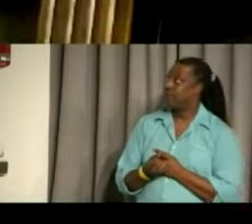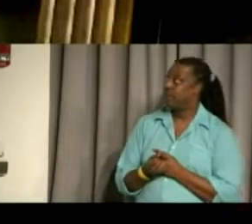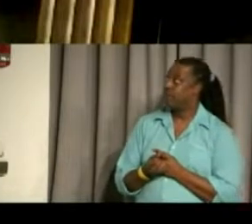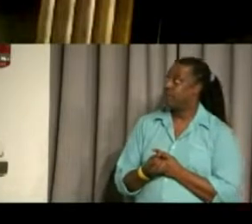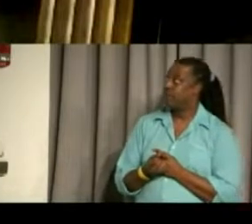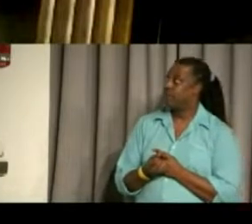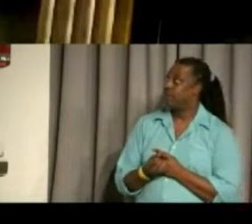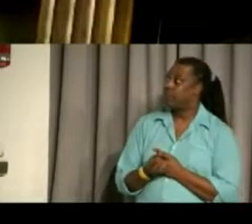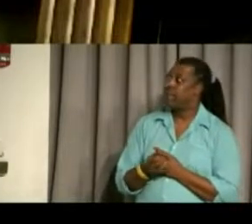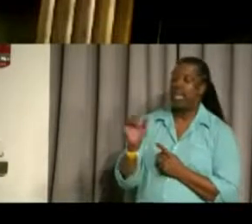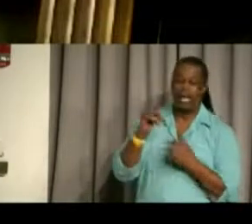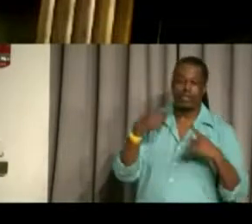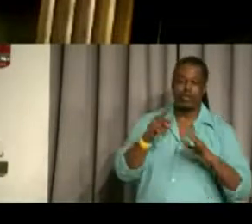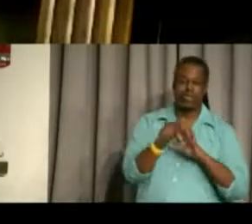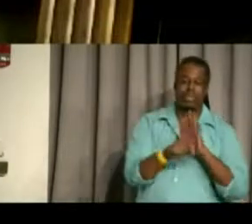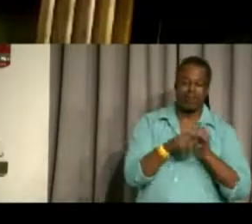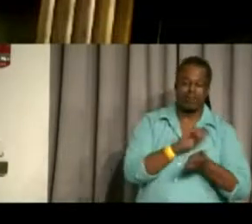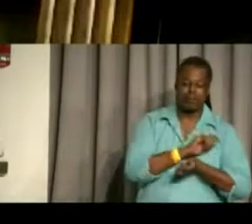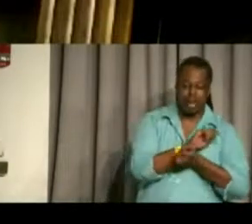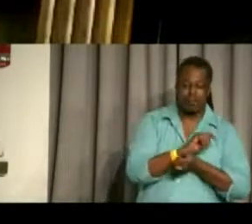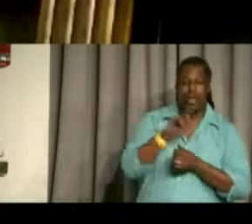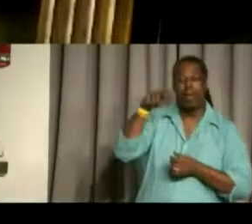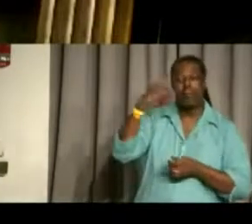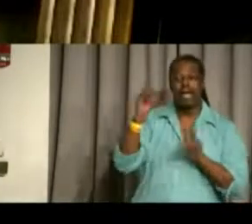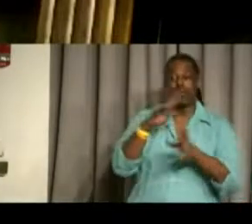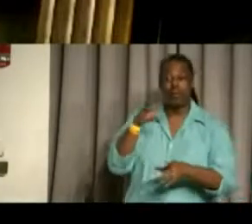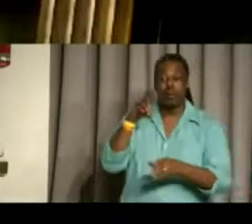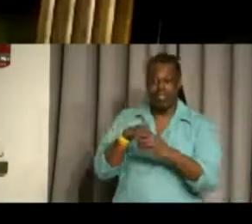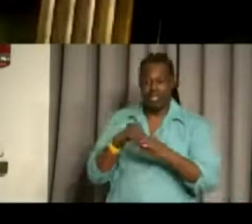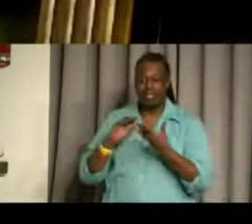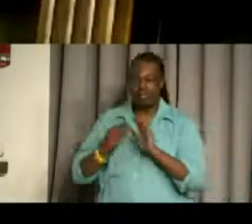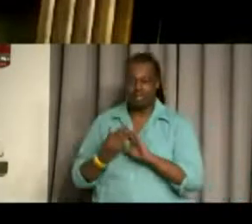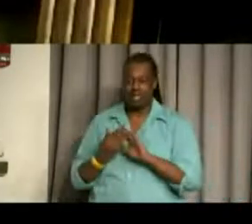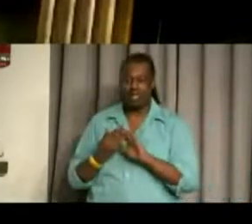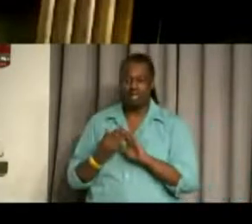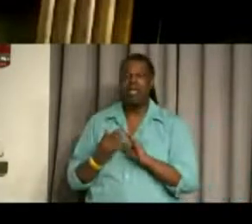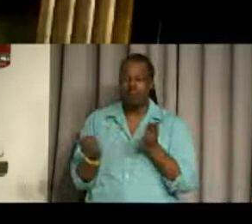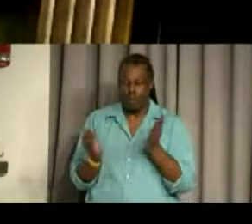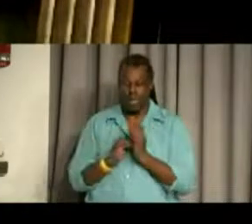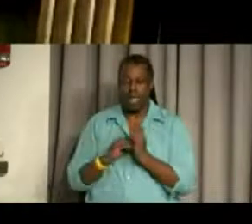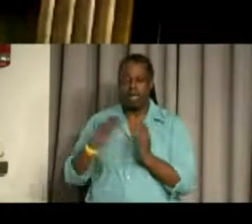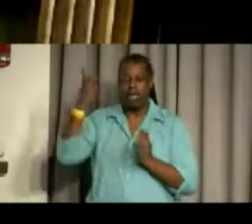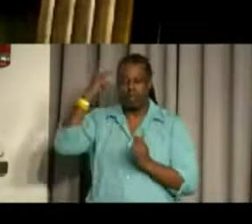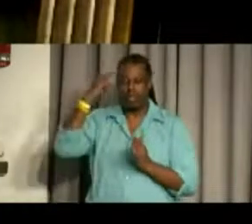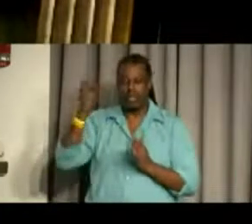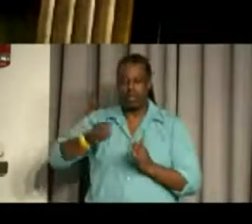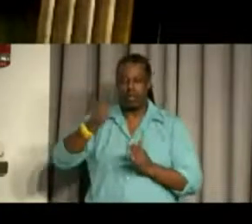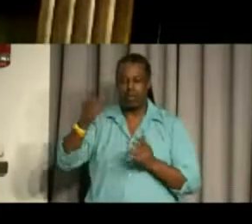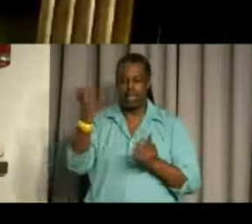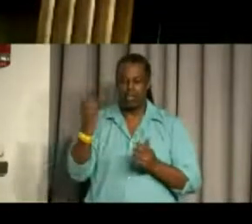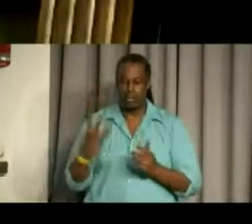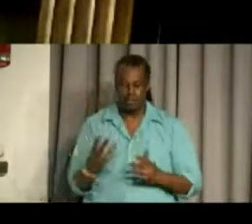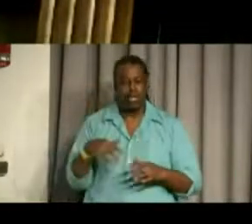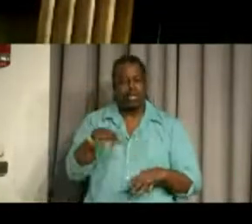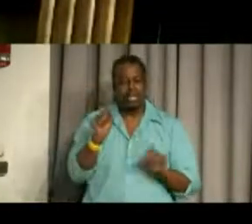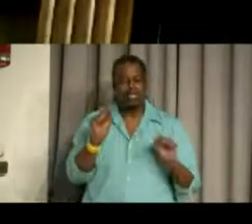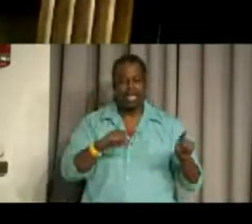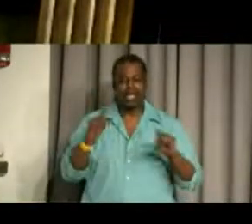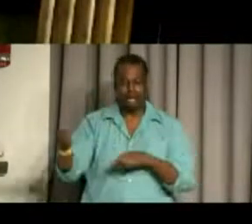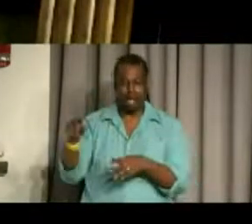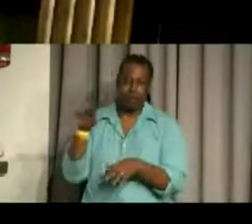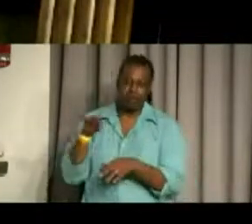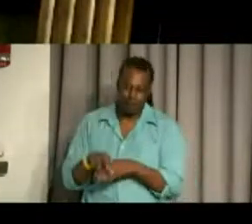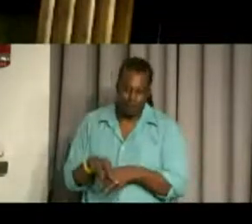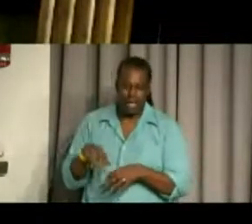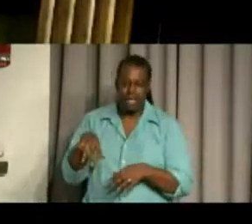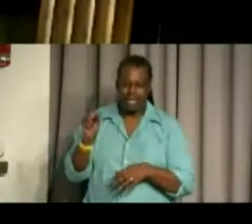enslavement, Black people within these communities were political placeholders. Yes, they were able to go to the ballot box. Yes, they were